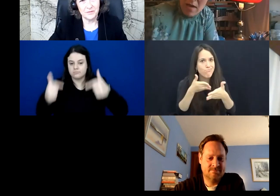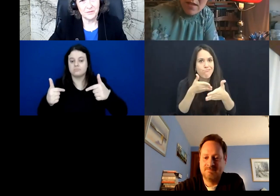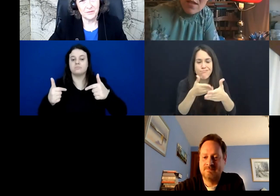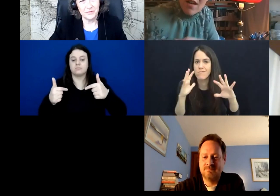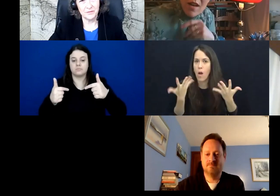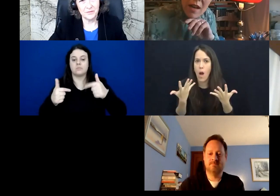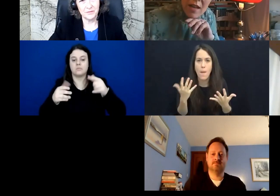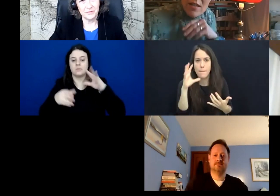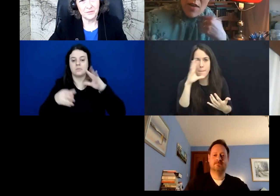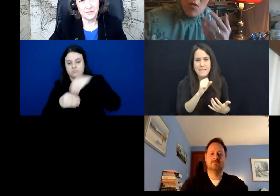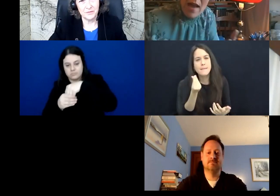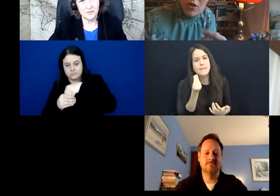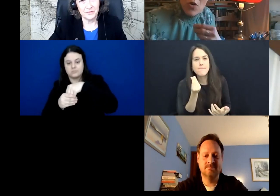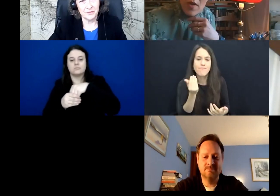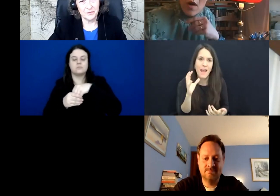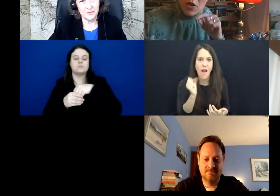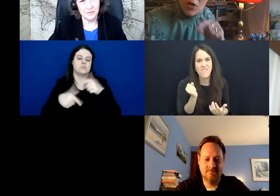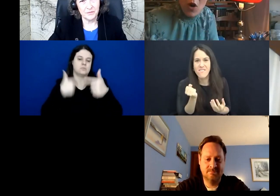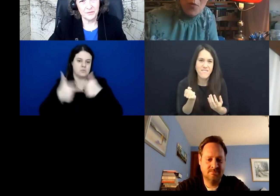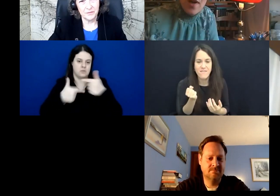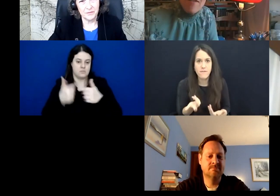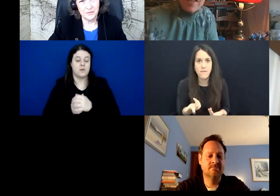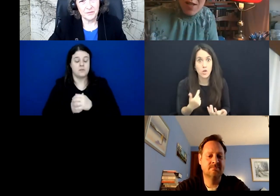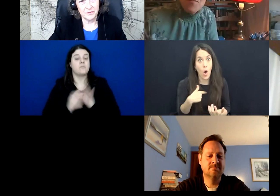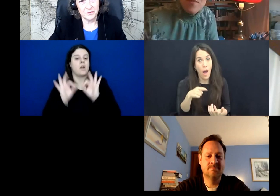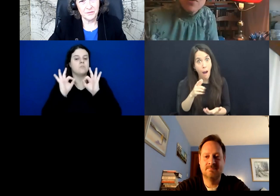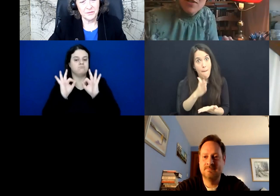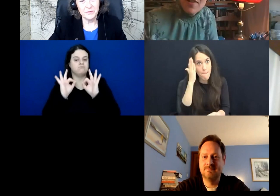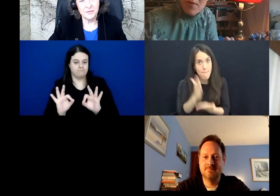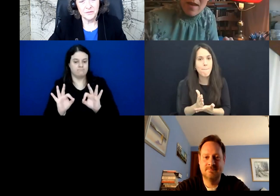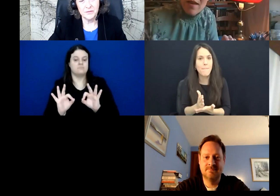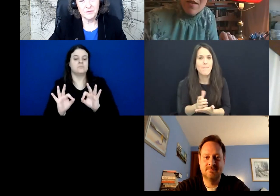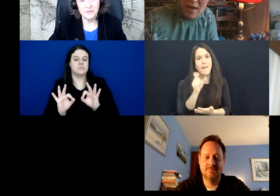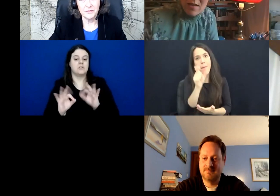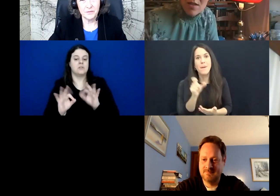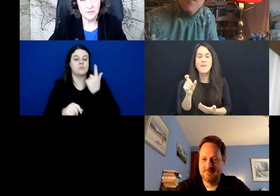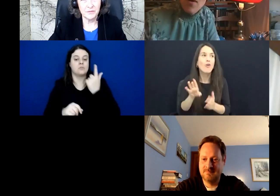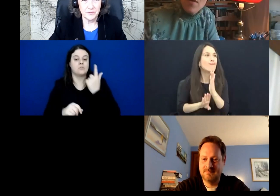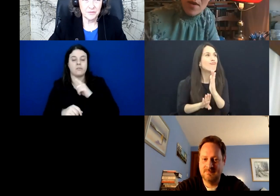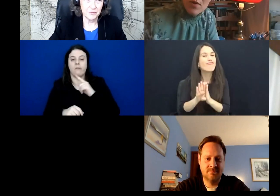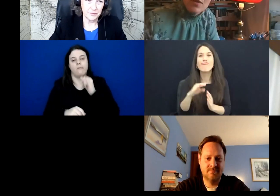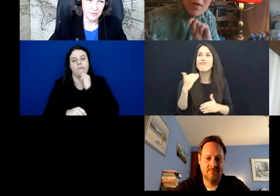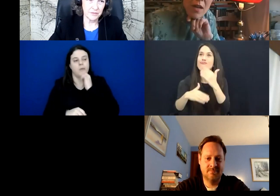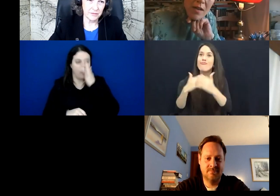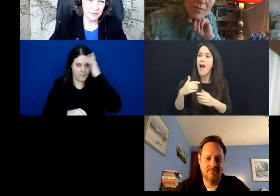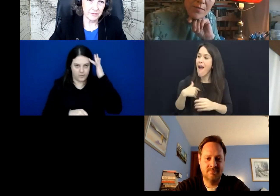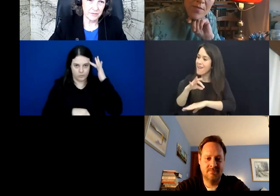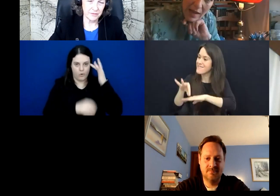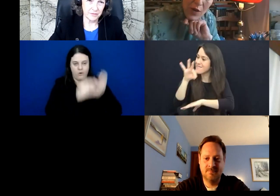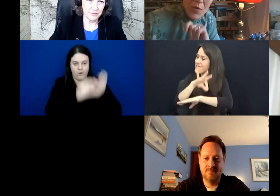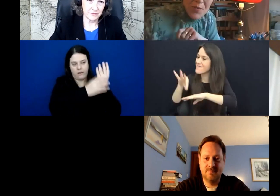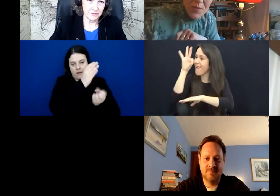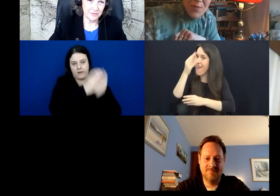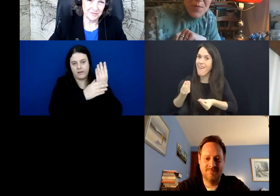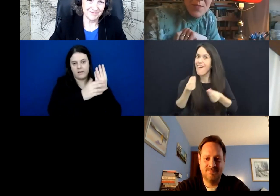they miss, so that we make sure that we stop having some people developing things for other people.